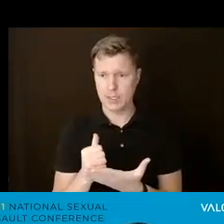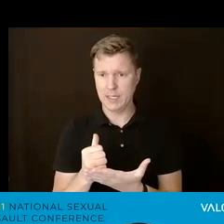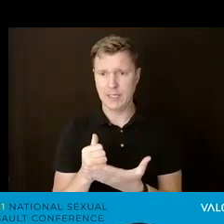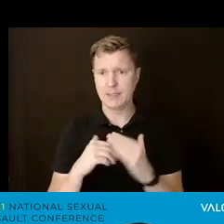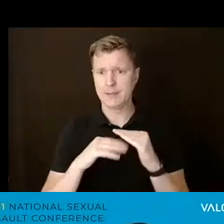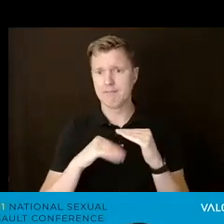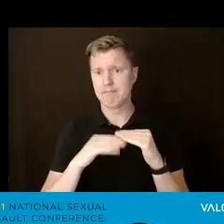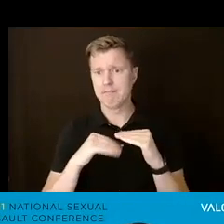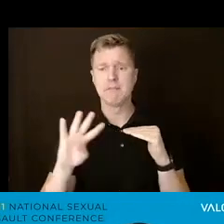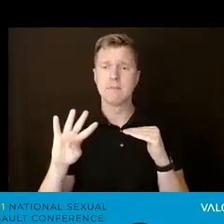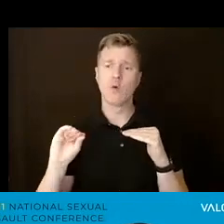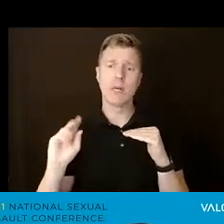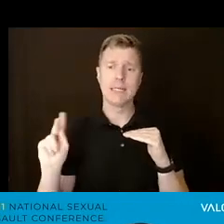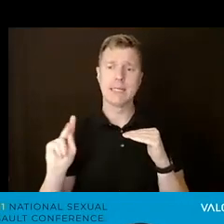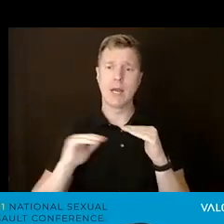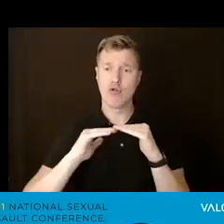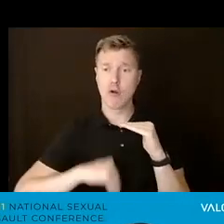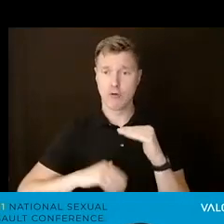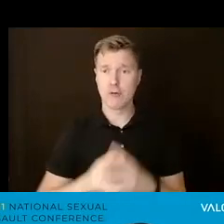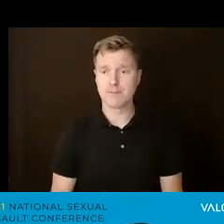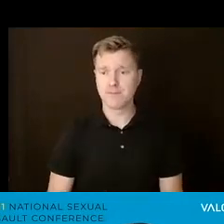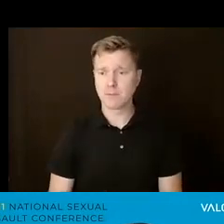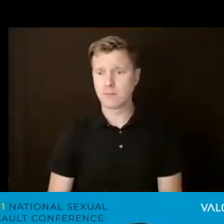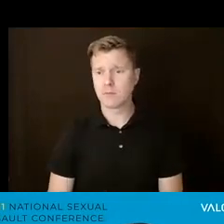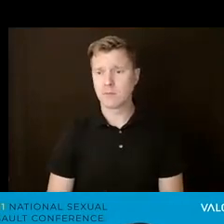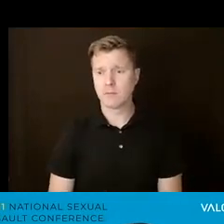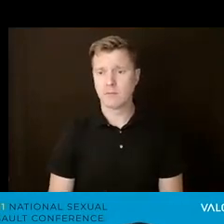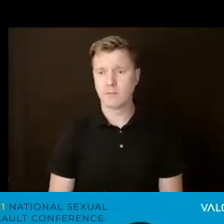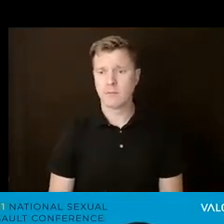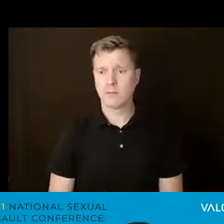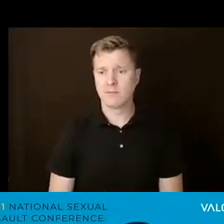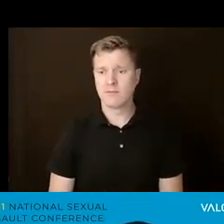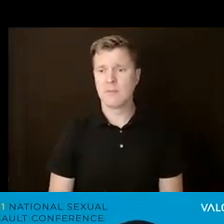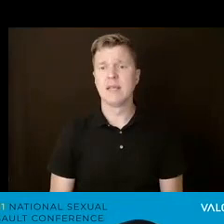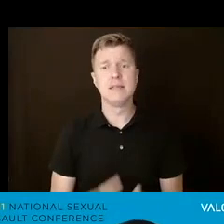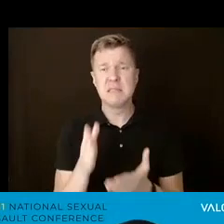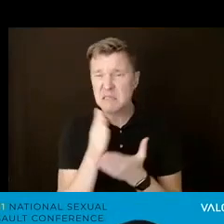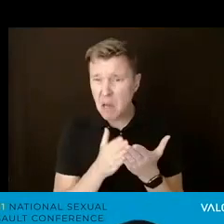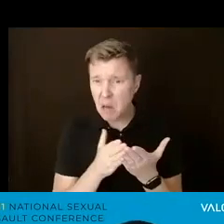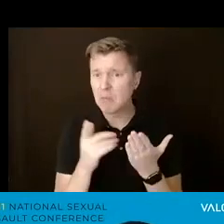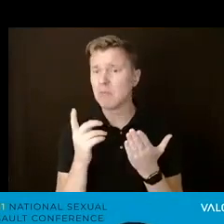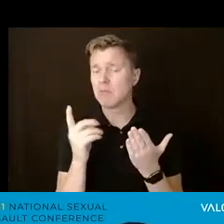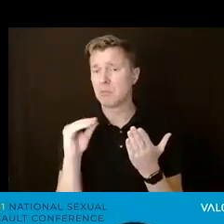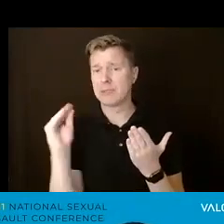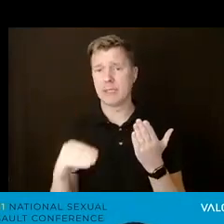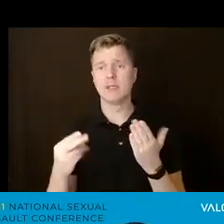or under, and then, yeah, some percentage going higher than that.